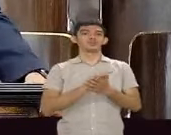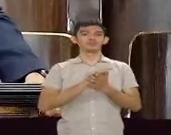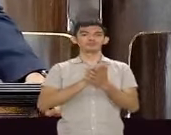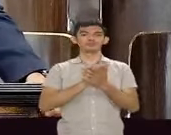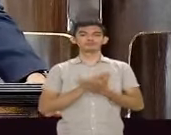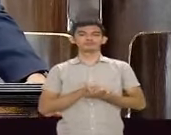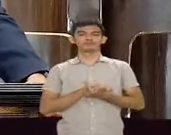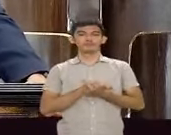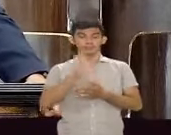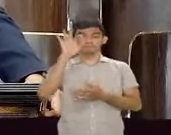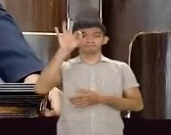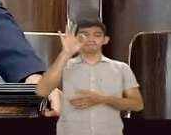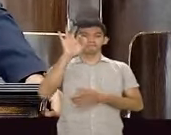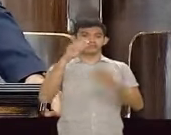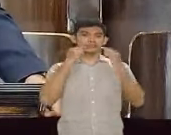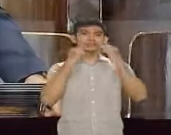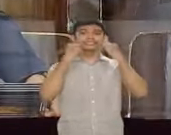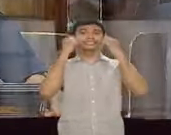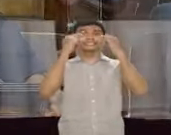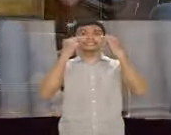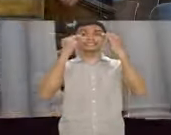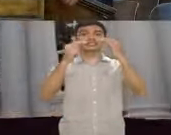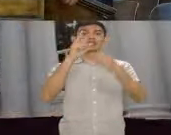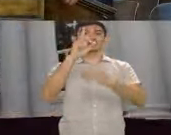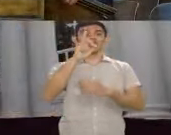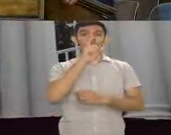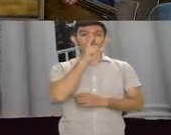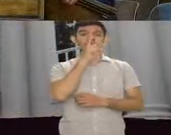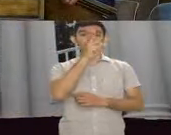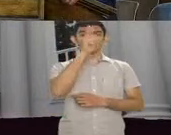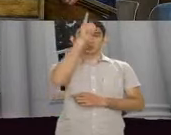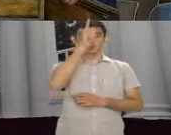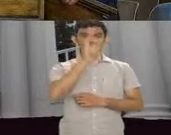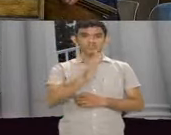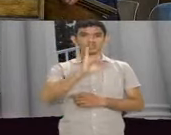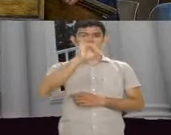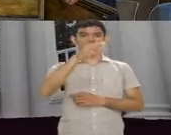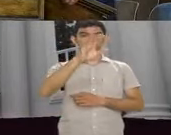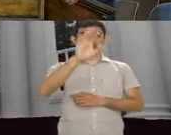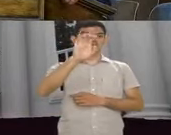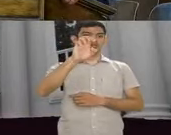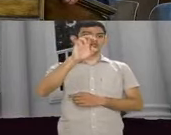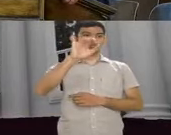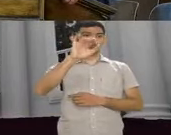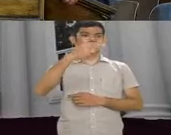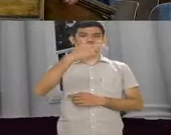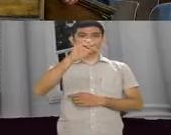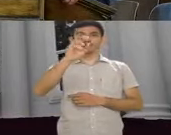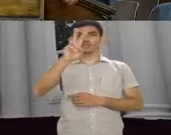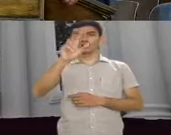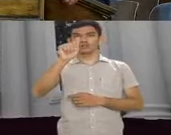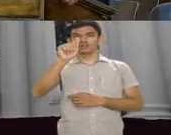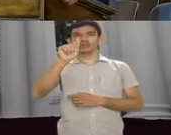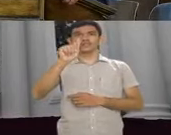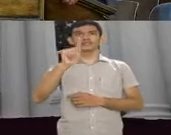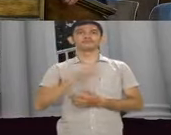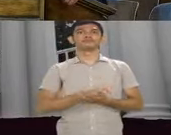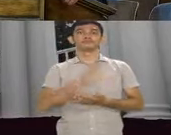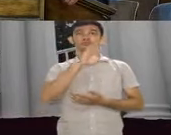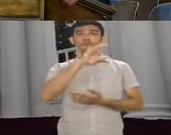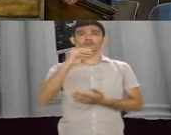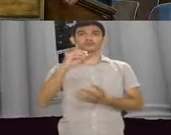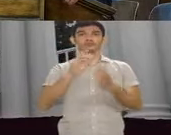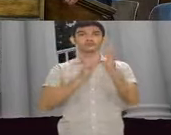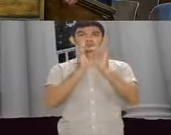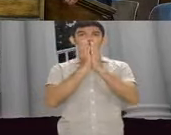preaching and telling them about the one true God, Jehovah God, the God of Israel. And